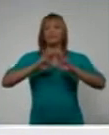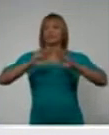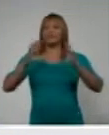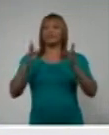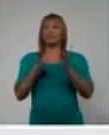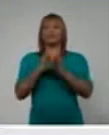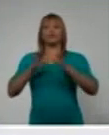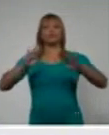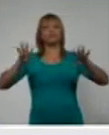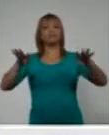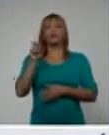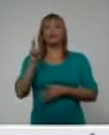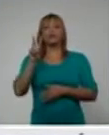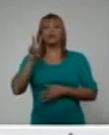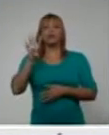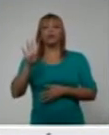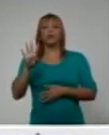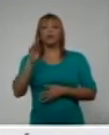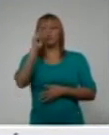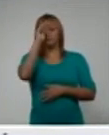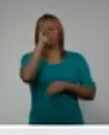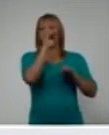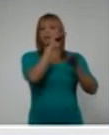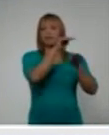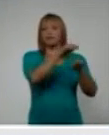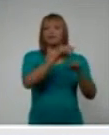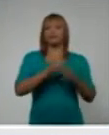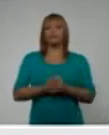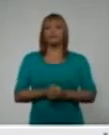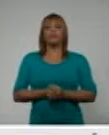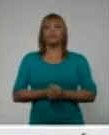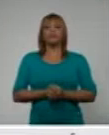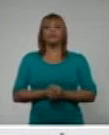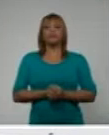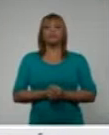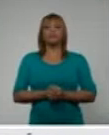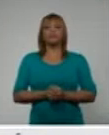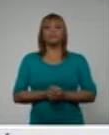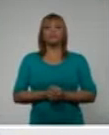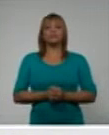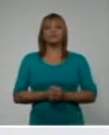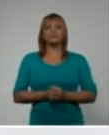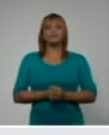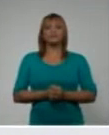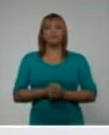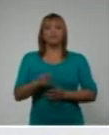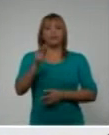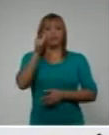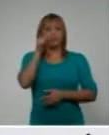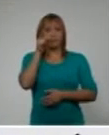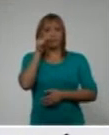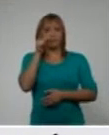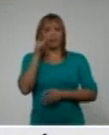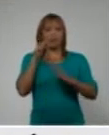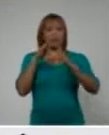Today we report 1,024 hospitalized patients, 29 under medical